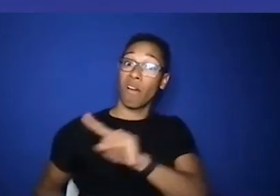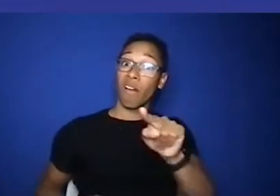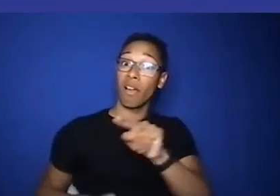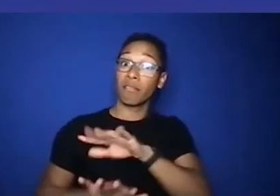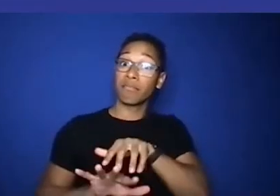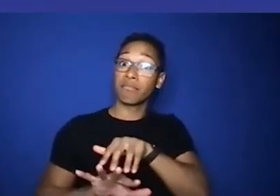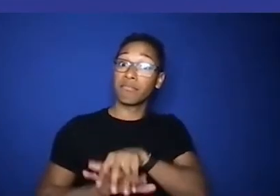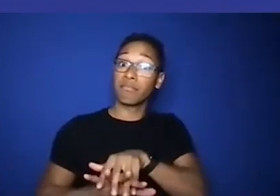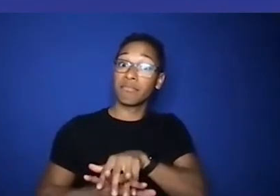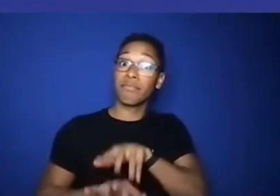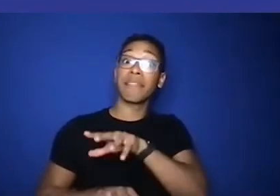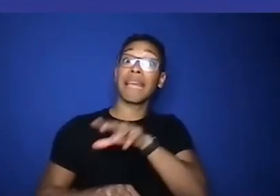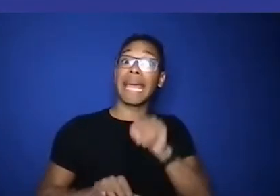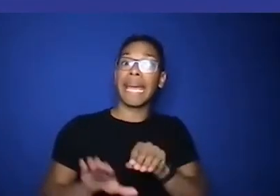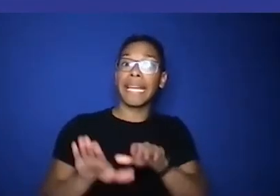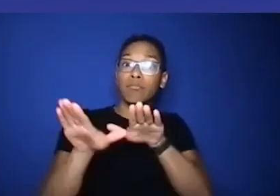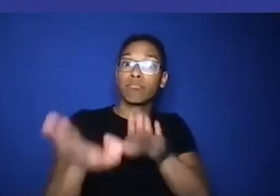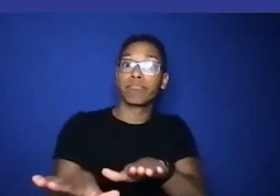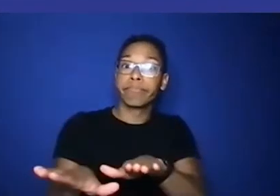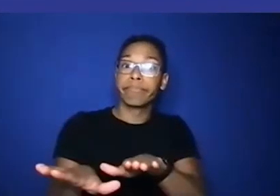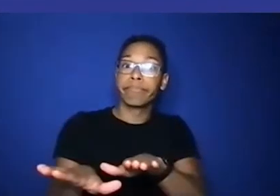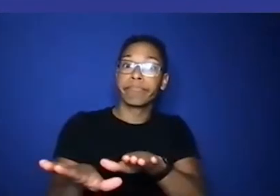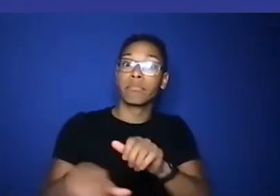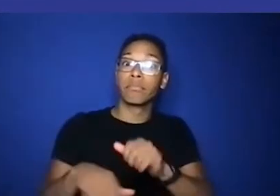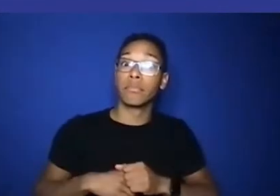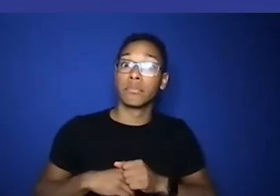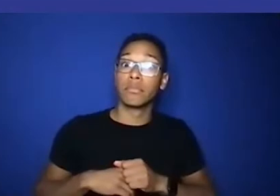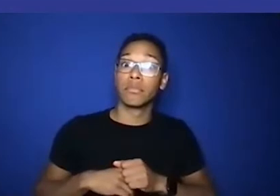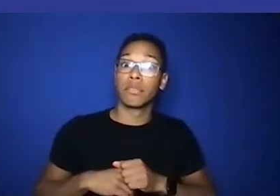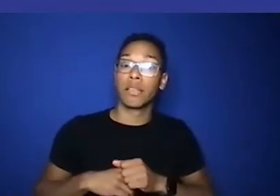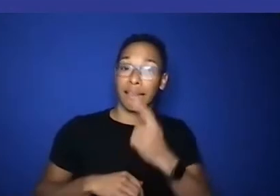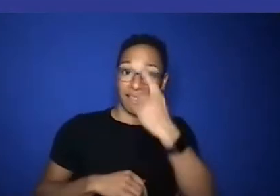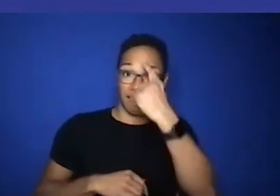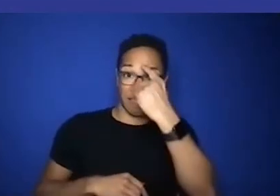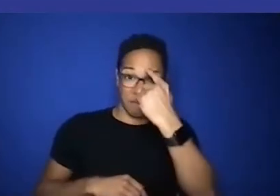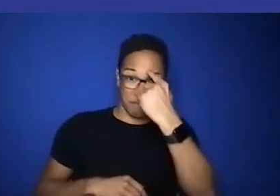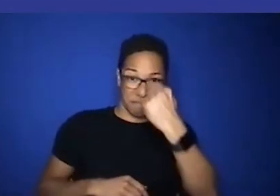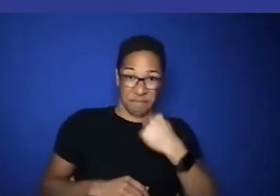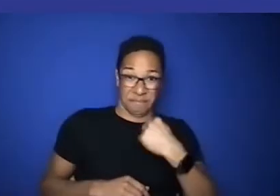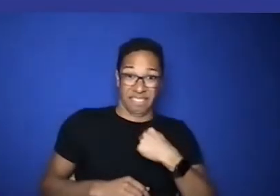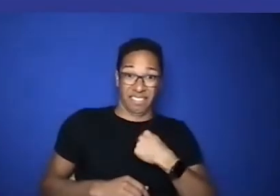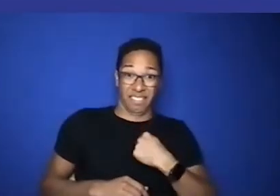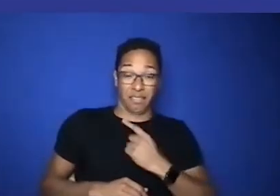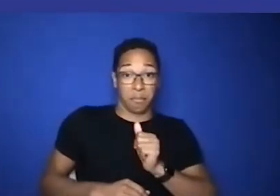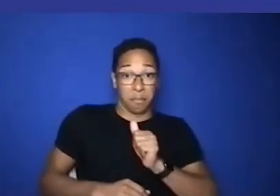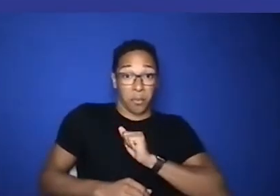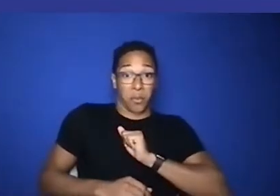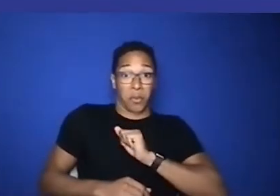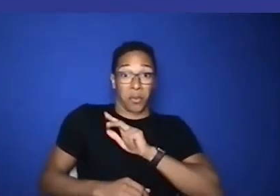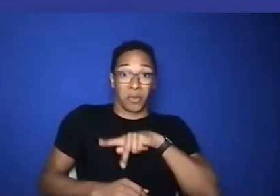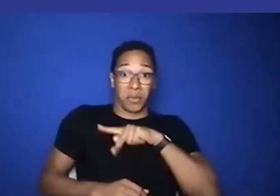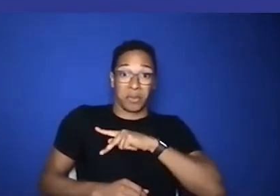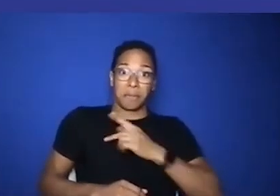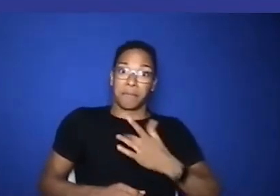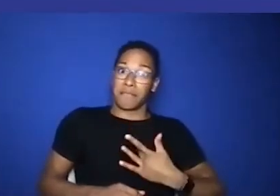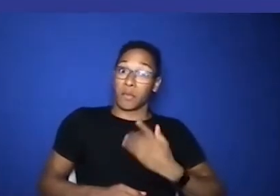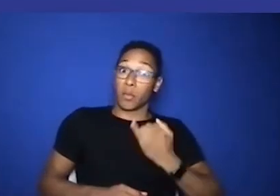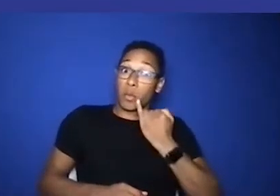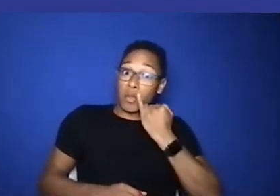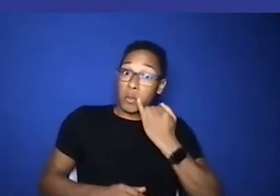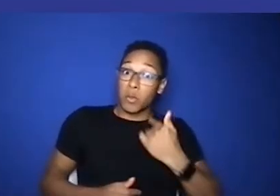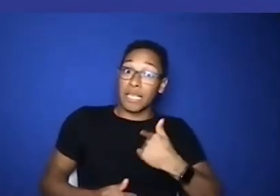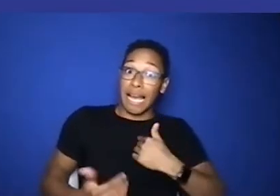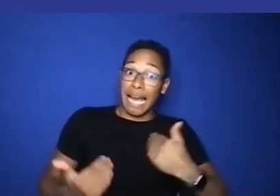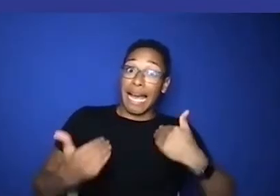settler descendants. But I think that I personally feel that if I had an archive of my own